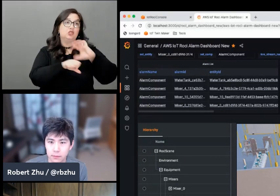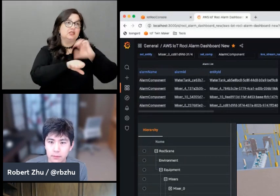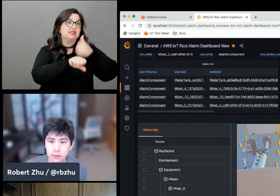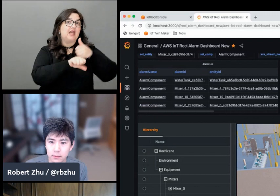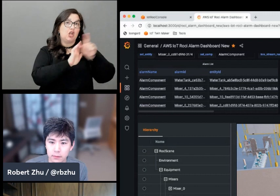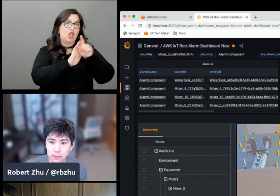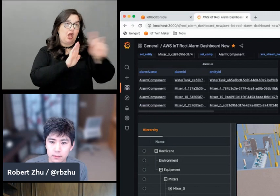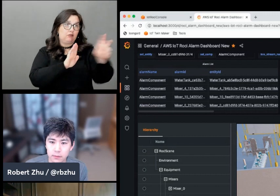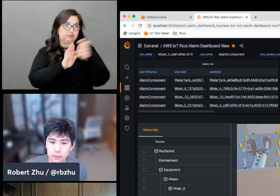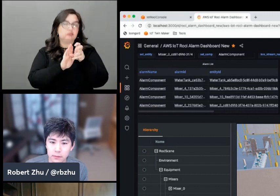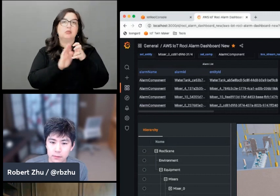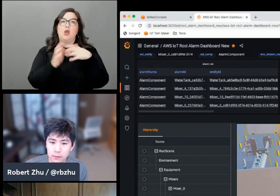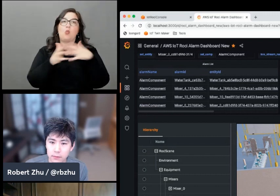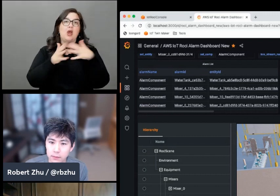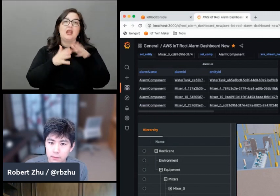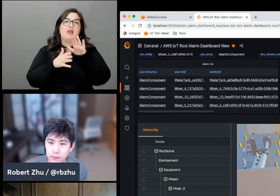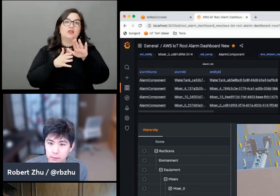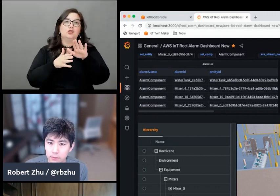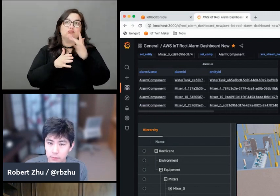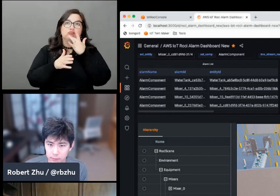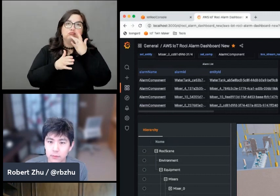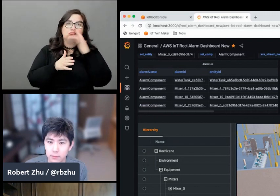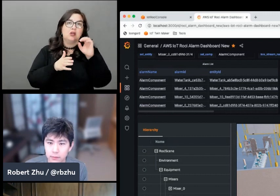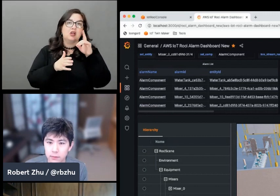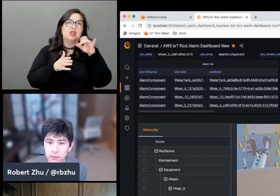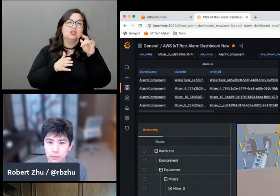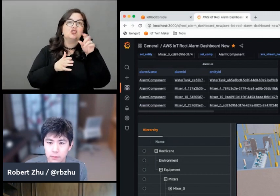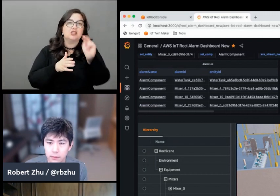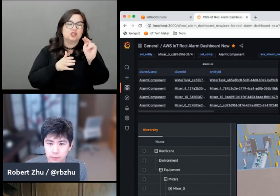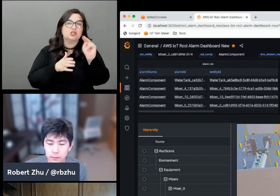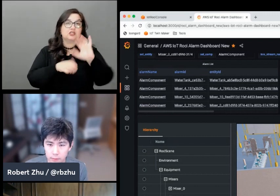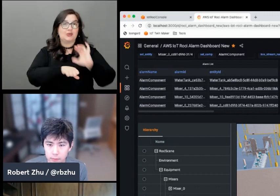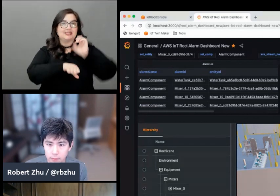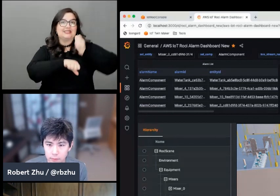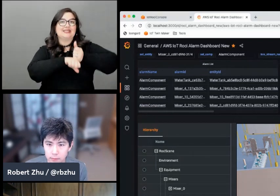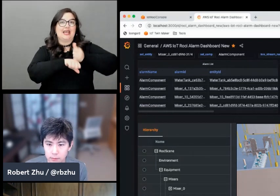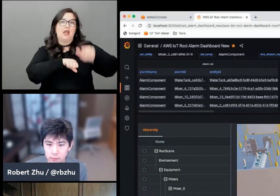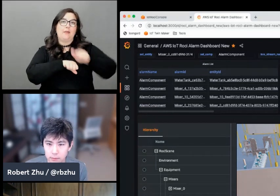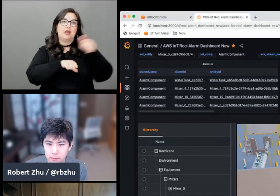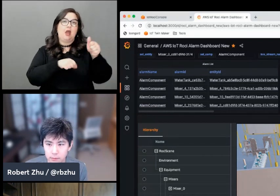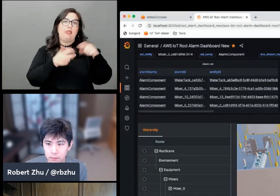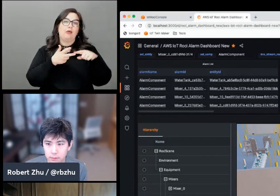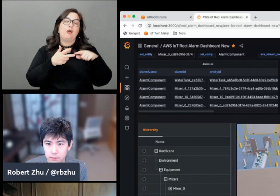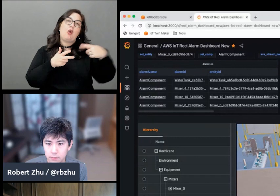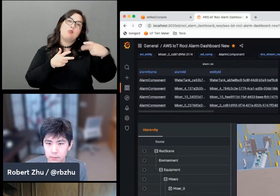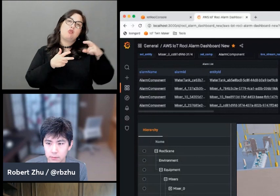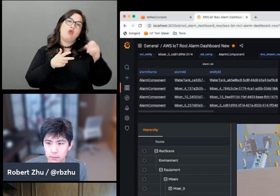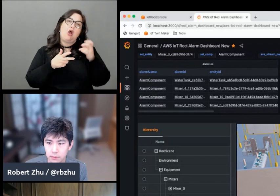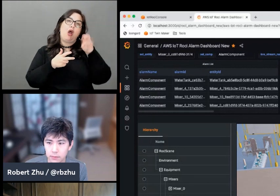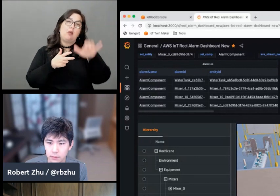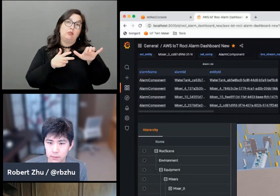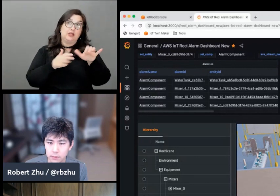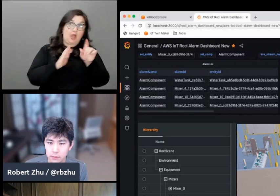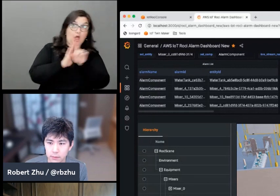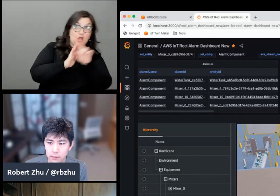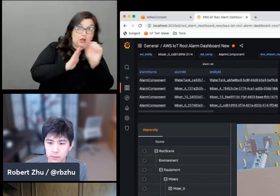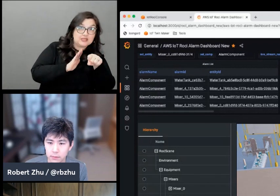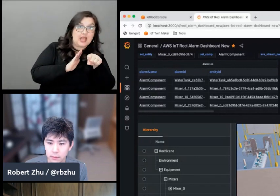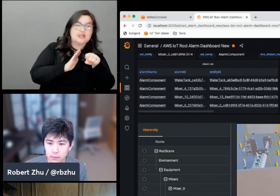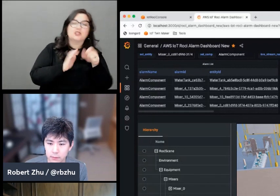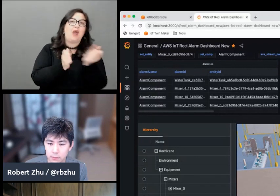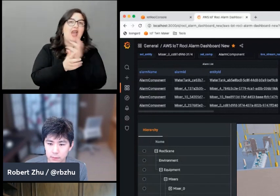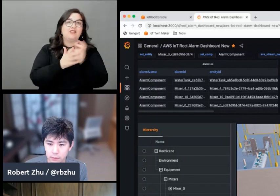whatever conditions, and then that just creates another property. Right, is there an alarm? And then everything you see here is just bound to that